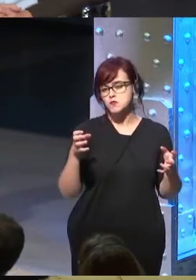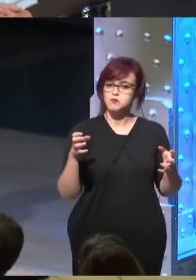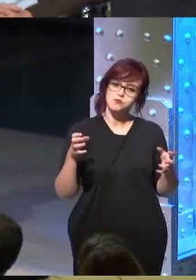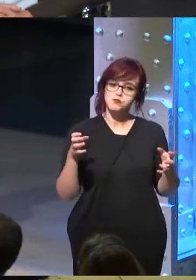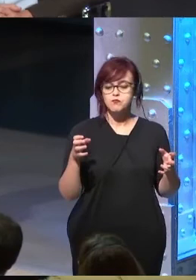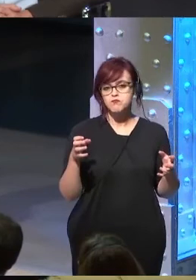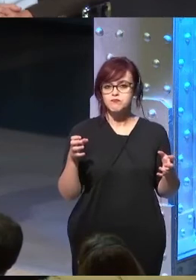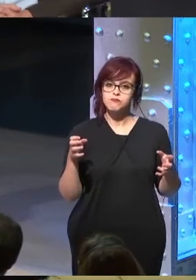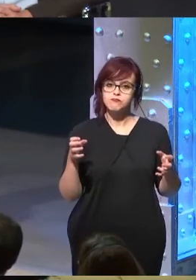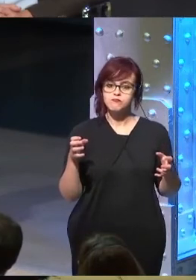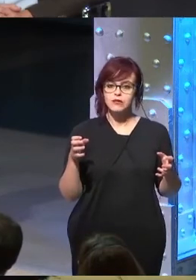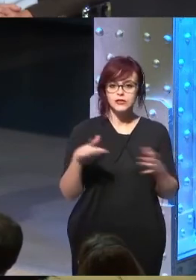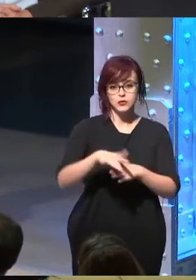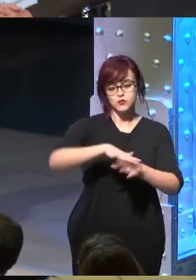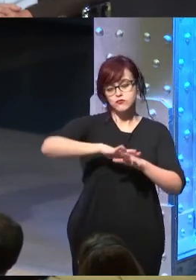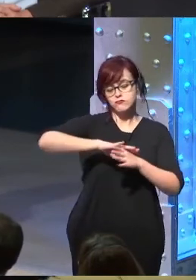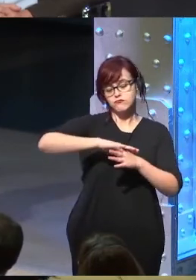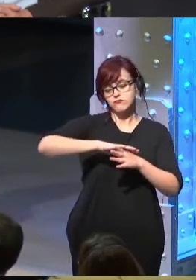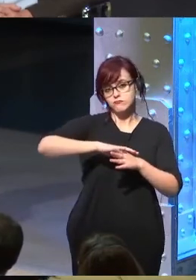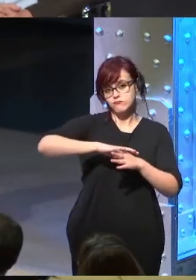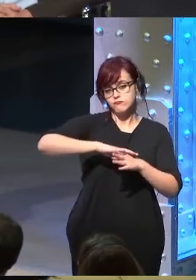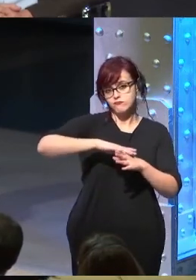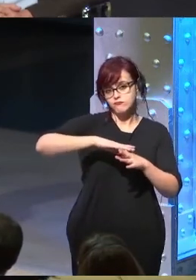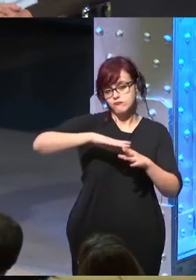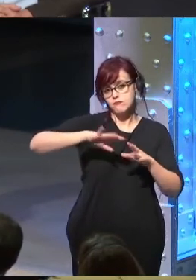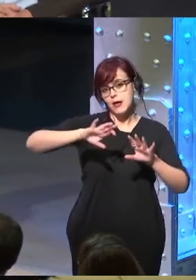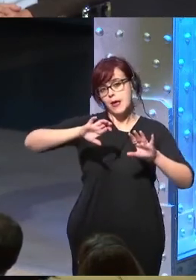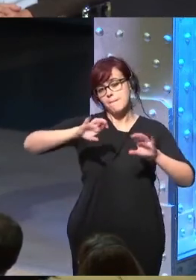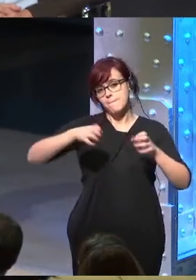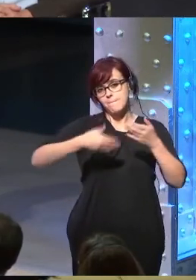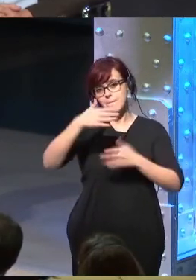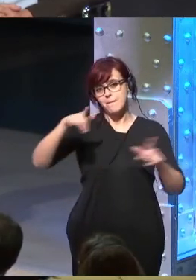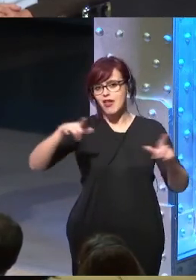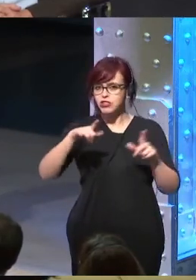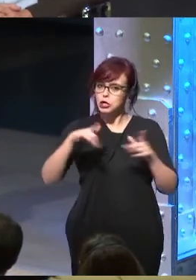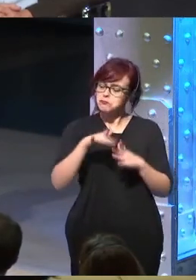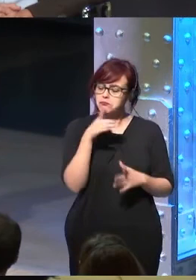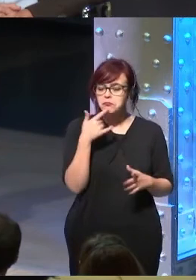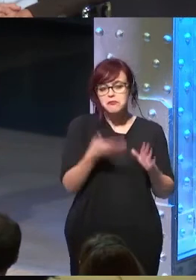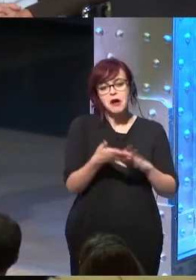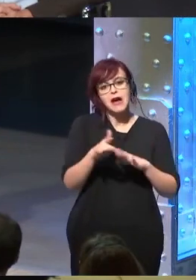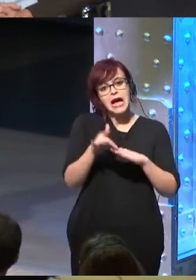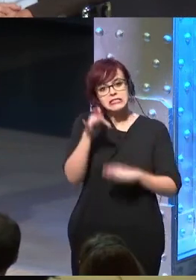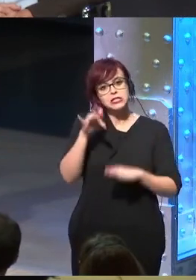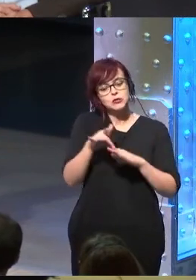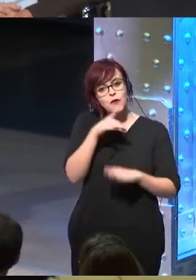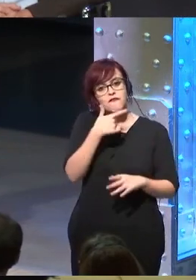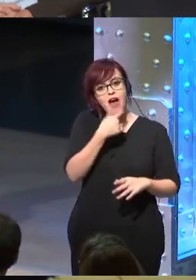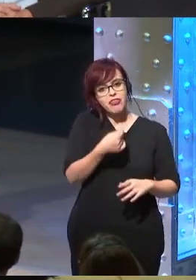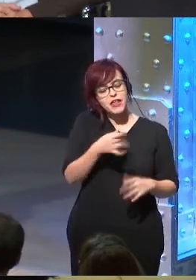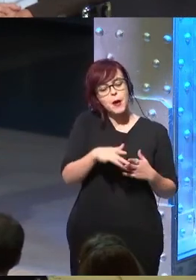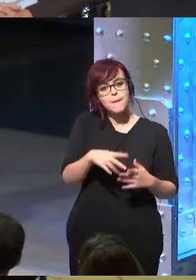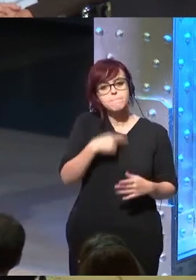is a medium that has been much more sensitive to women's voices than television.